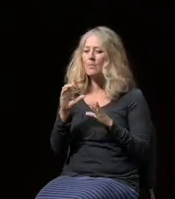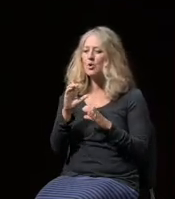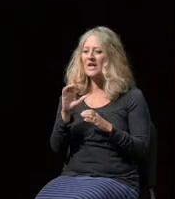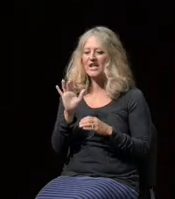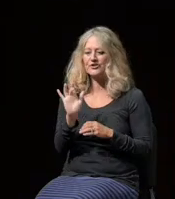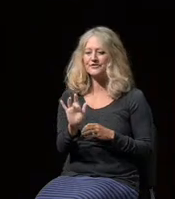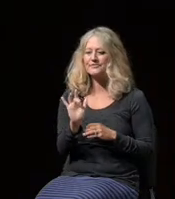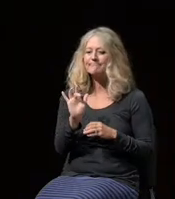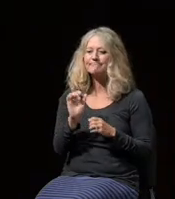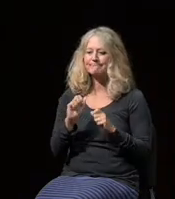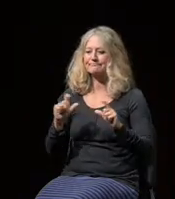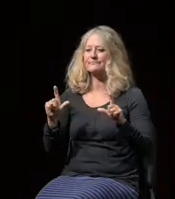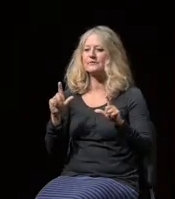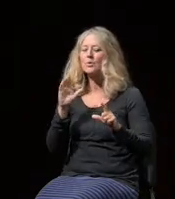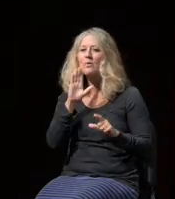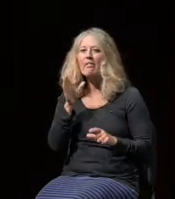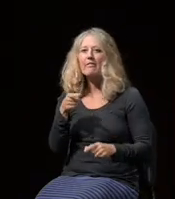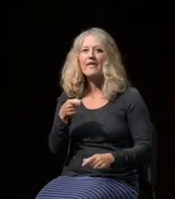site.